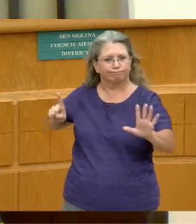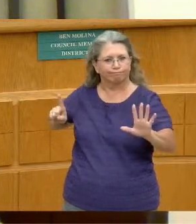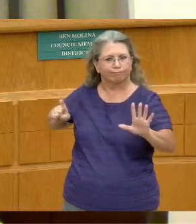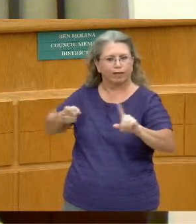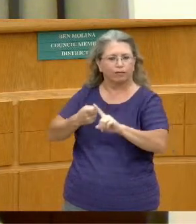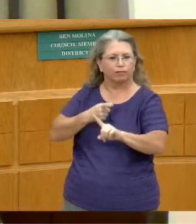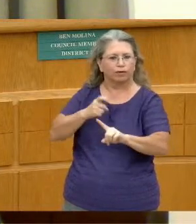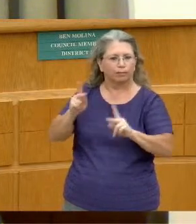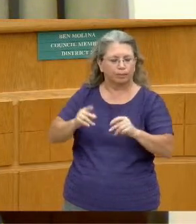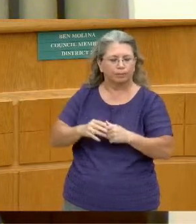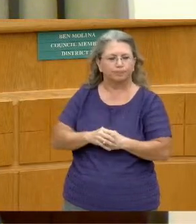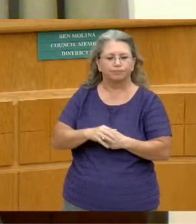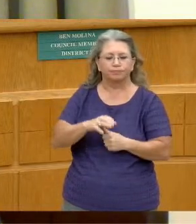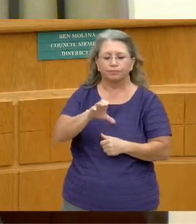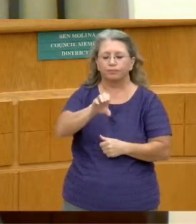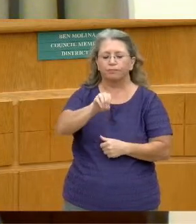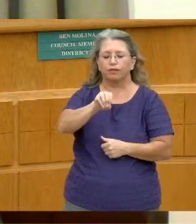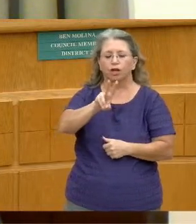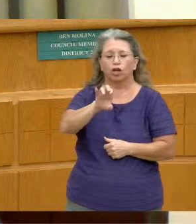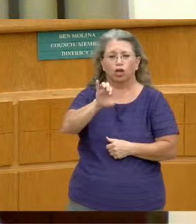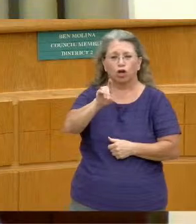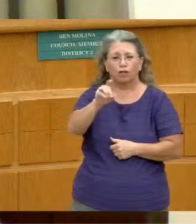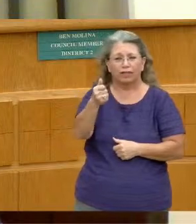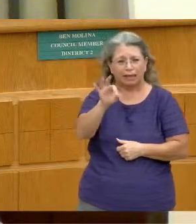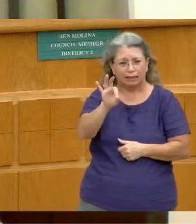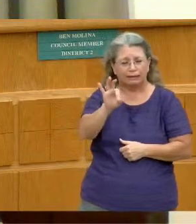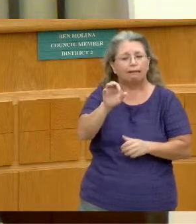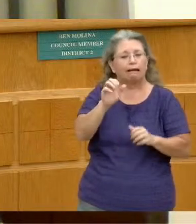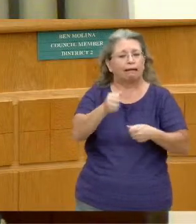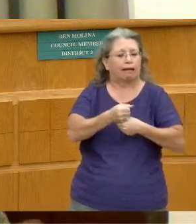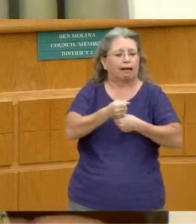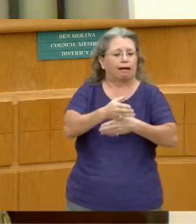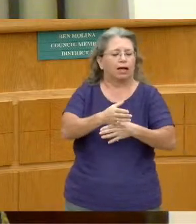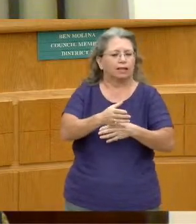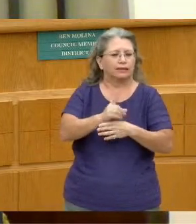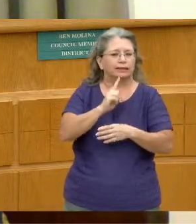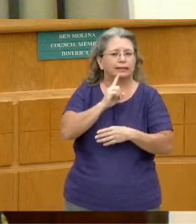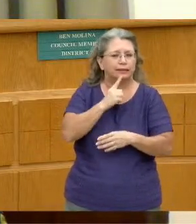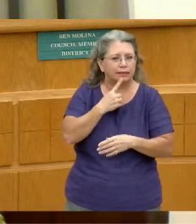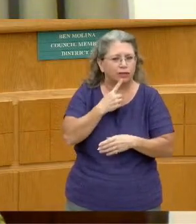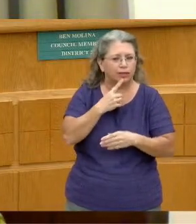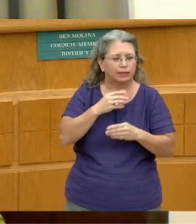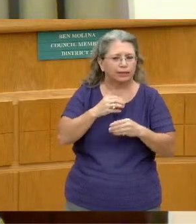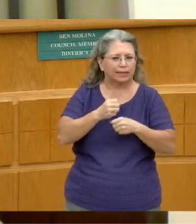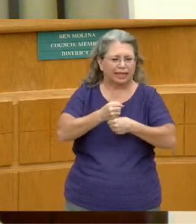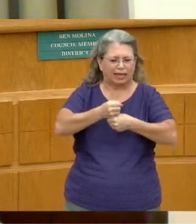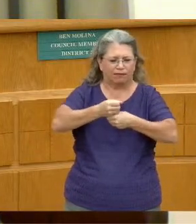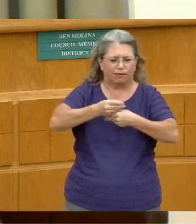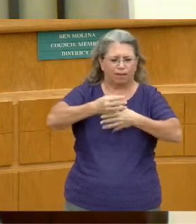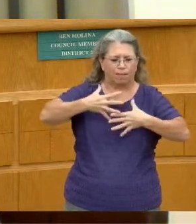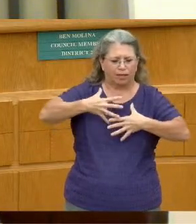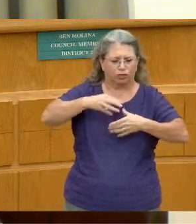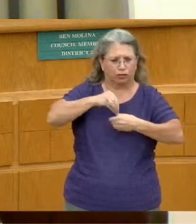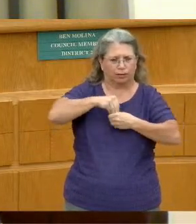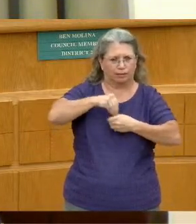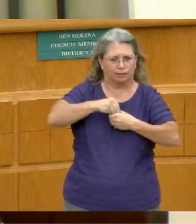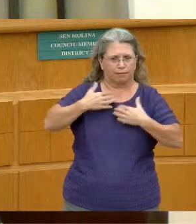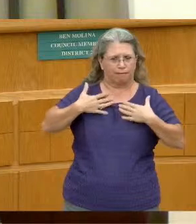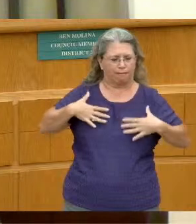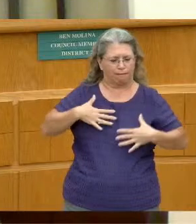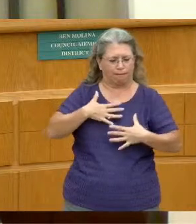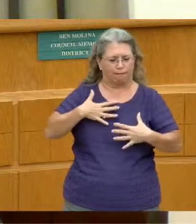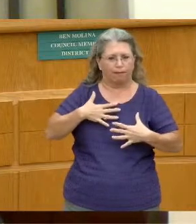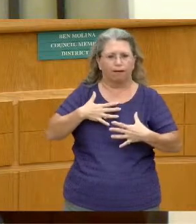COVID-19 may cause severe inflammation inside of some individuals, while others may only have